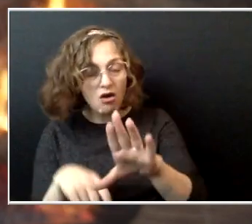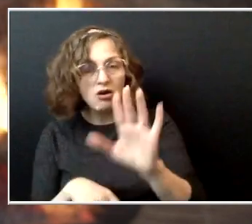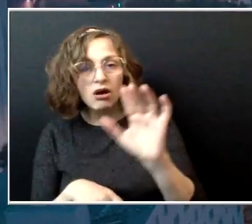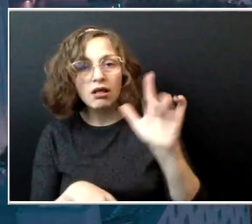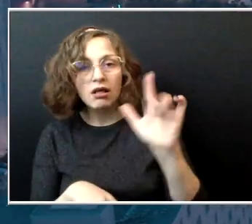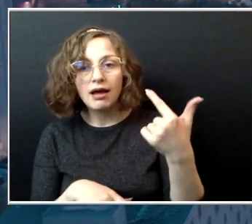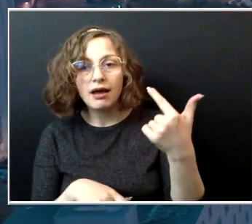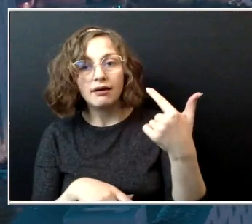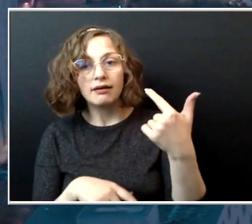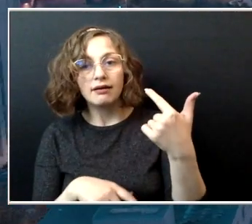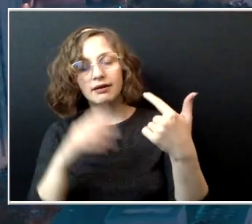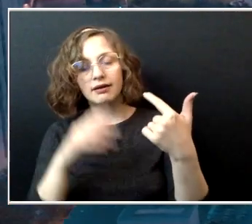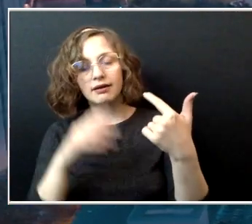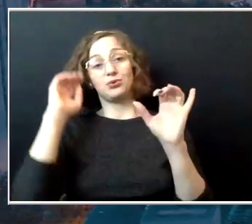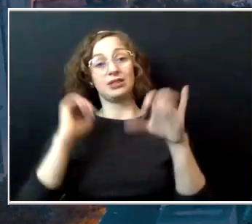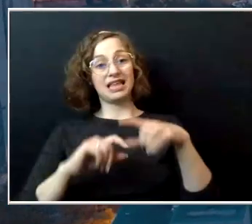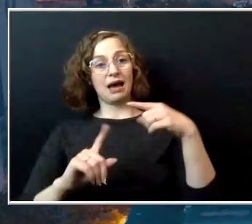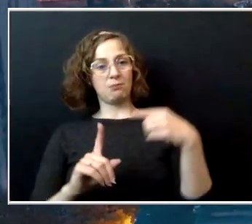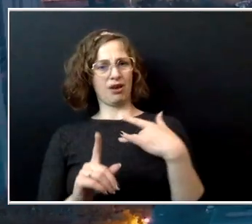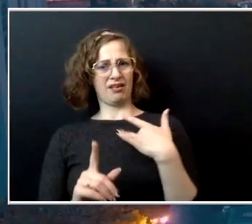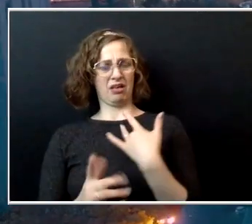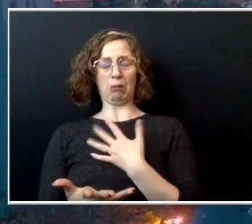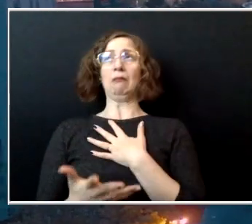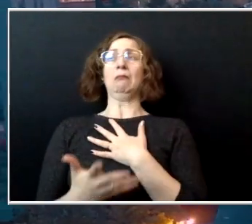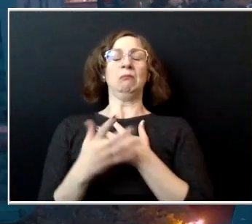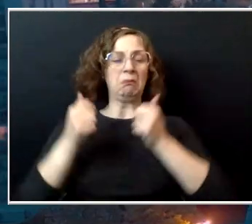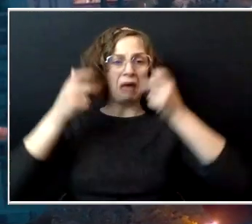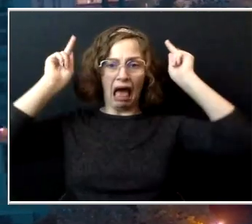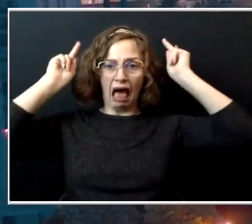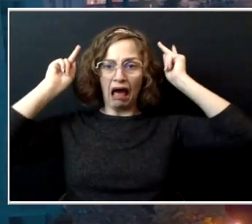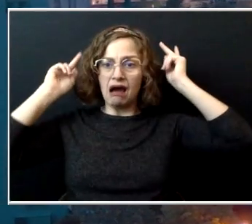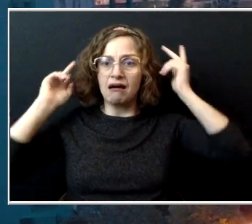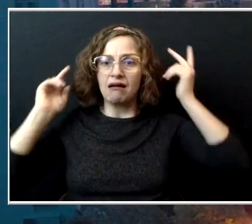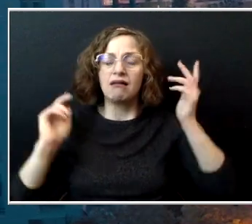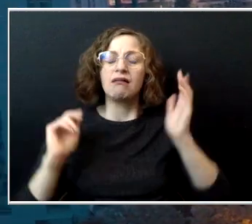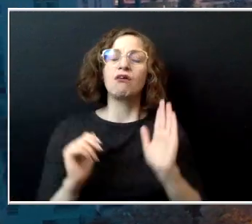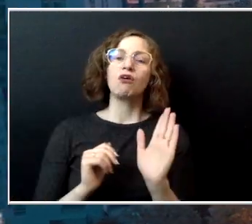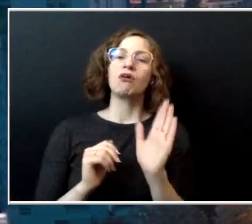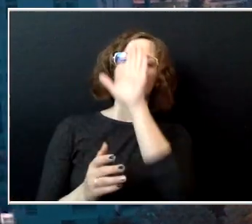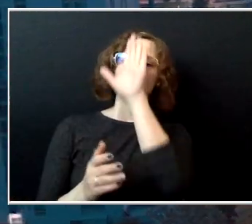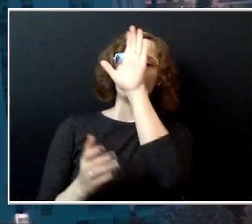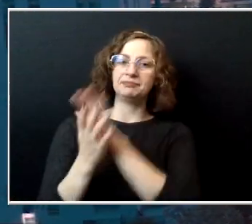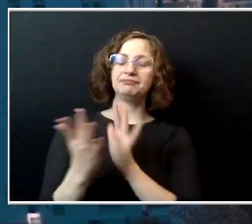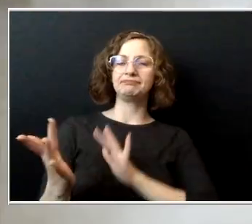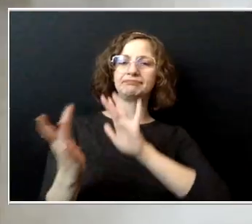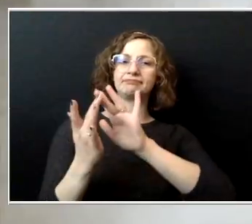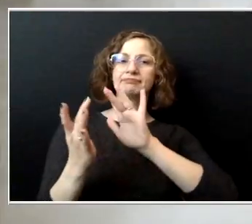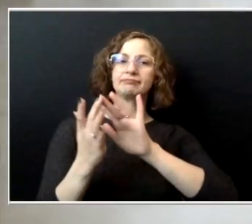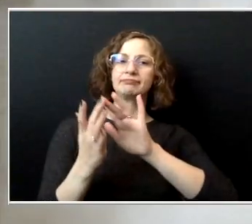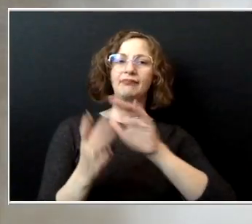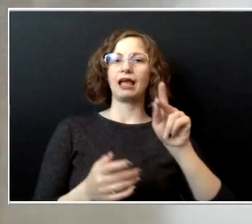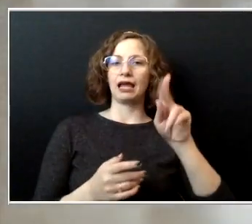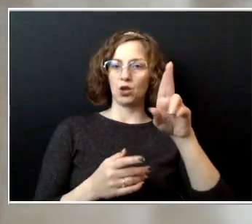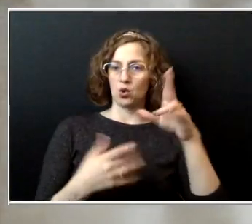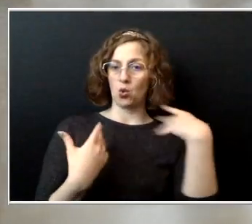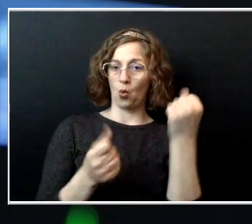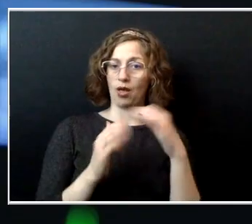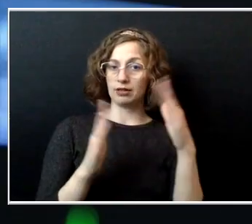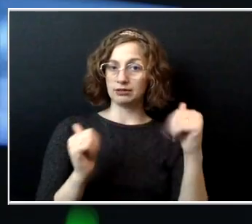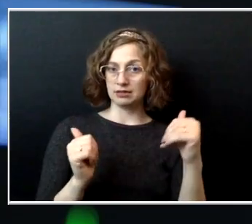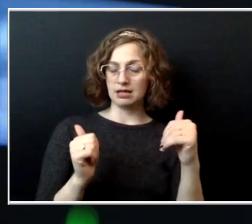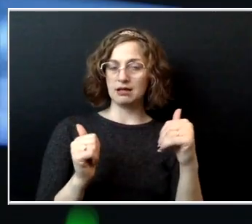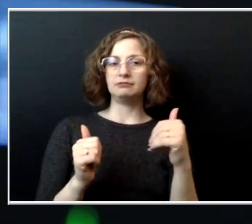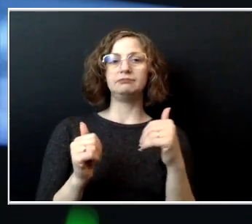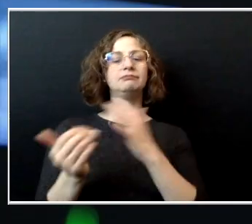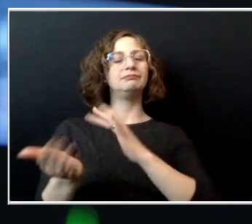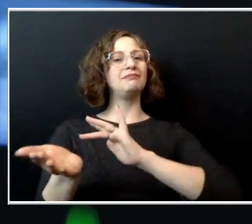set in. Her husband took matters into his own hands, reaching out to the University of Kansas Health System, where the medical team here